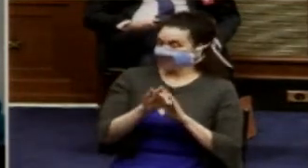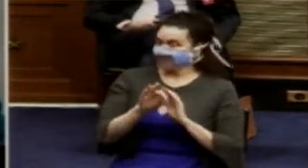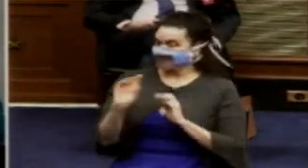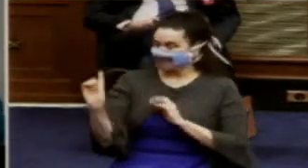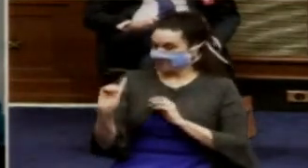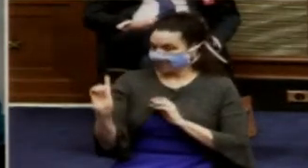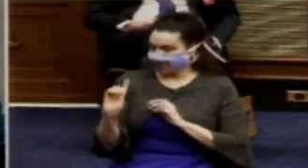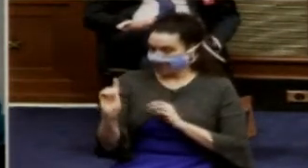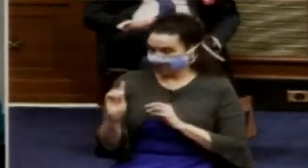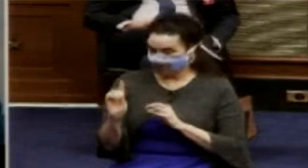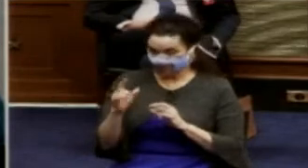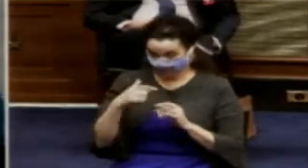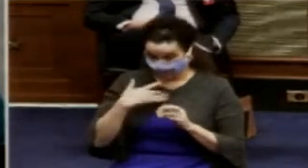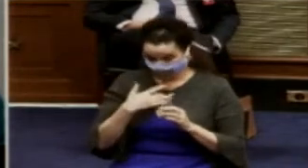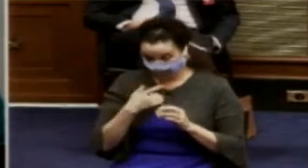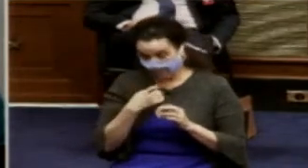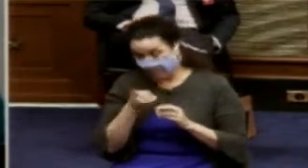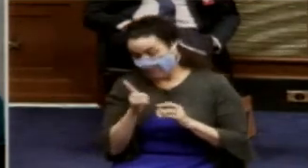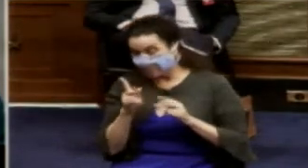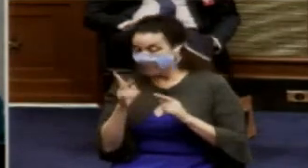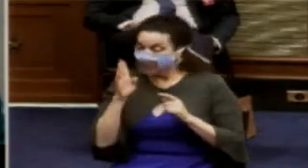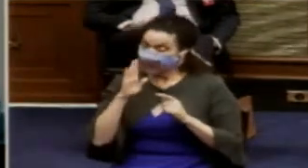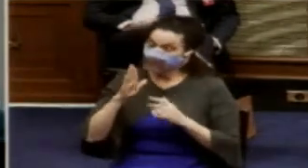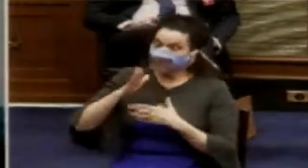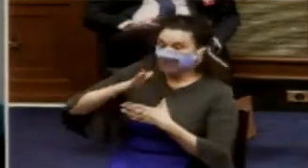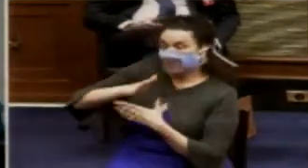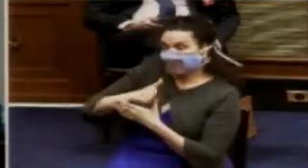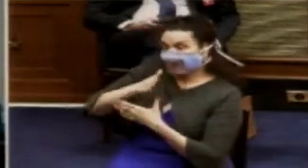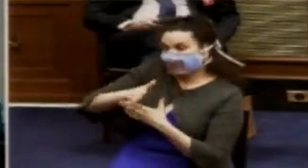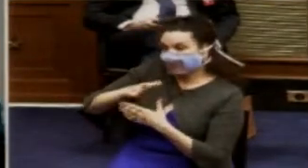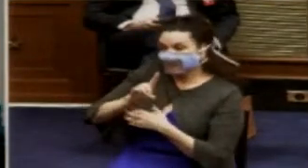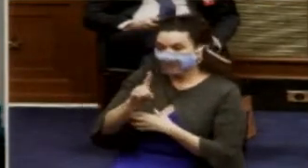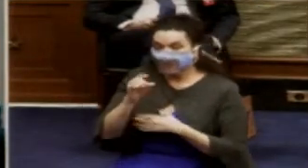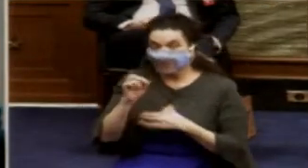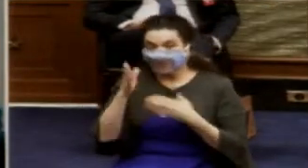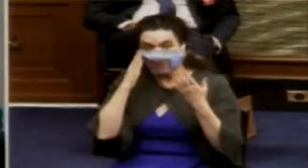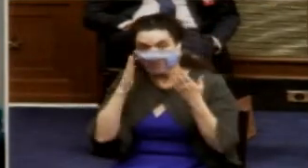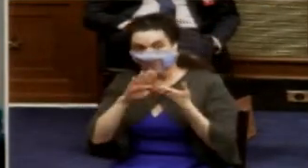be moderate Democrats or liberal Democrats?